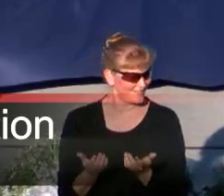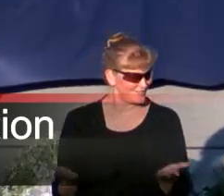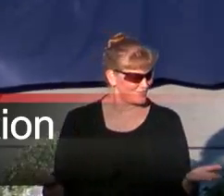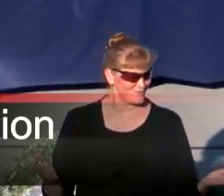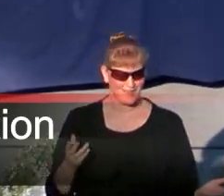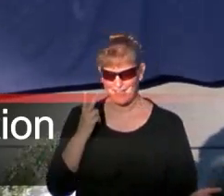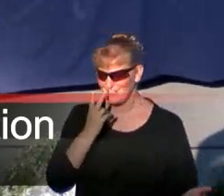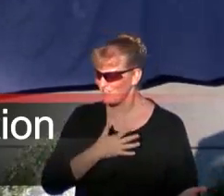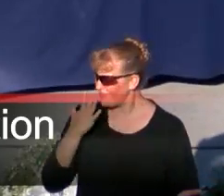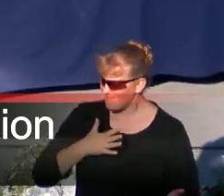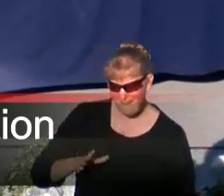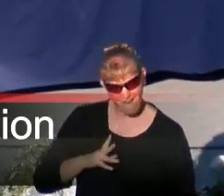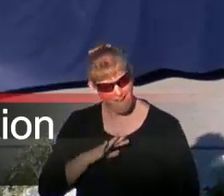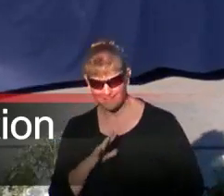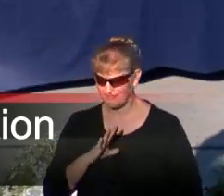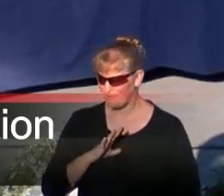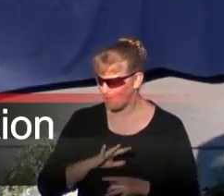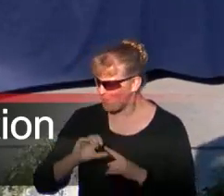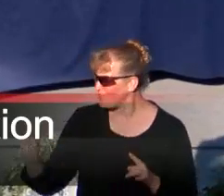look awesome.